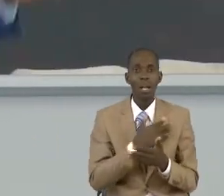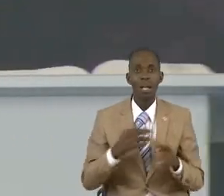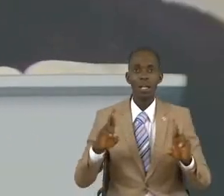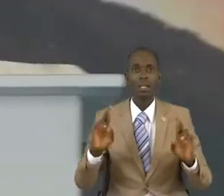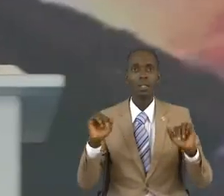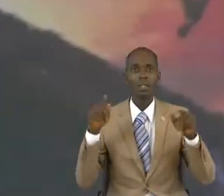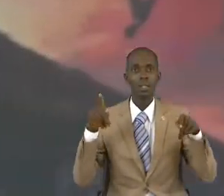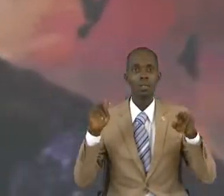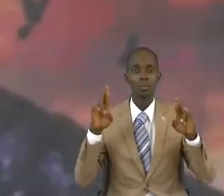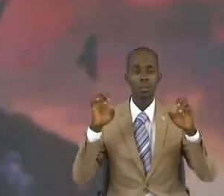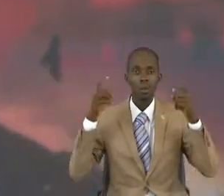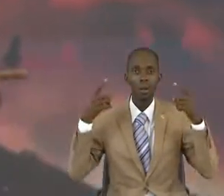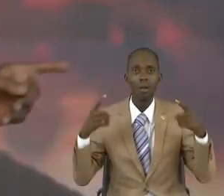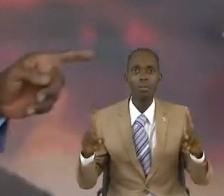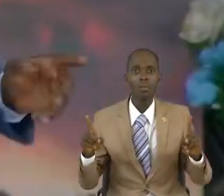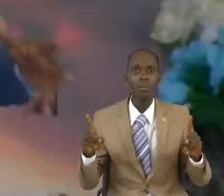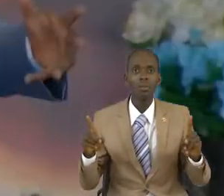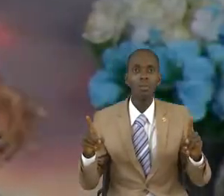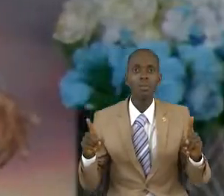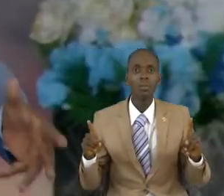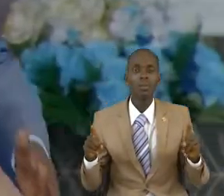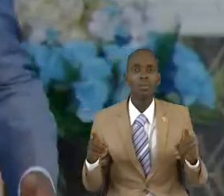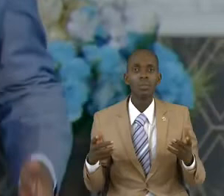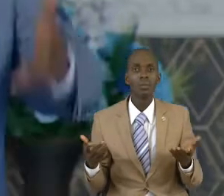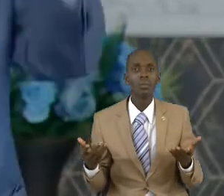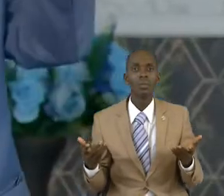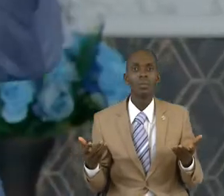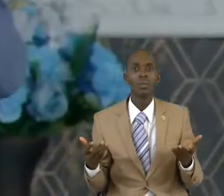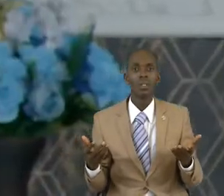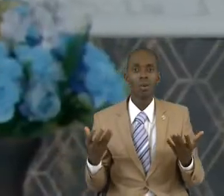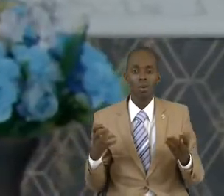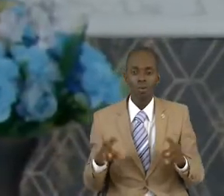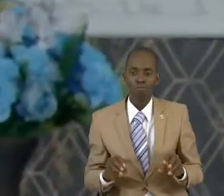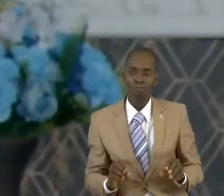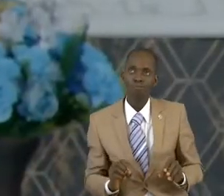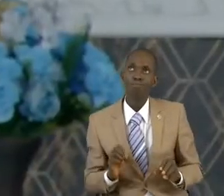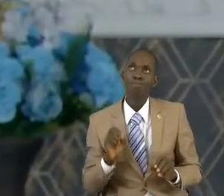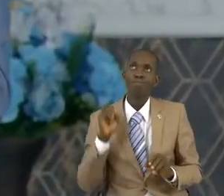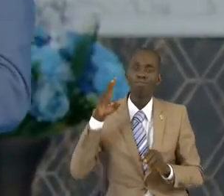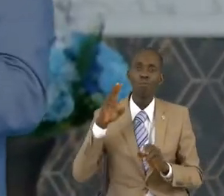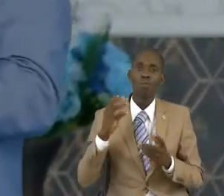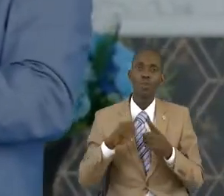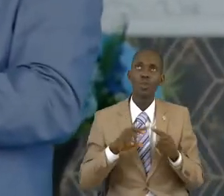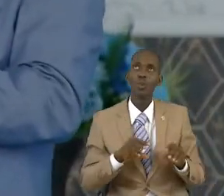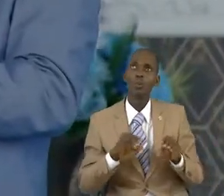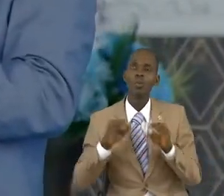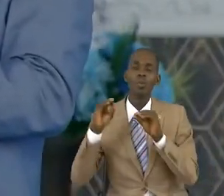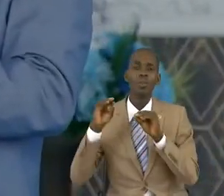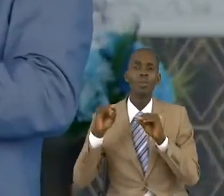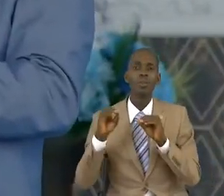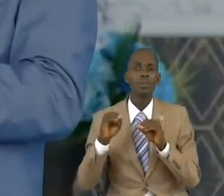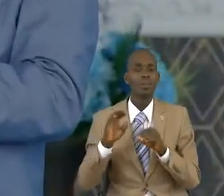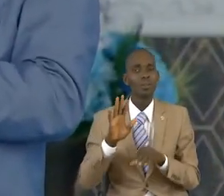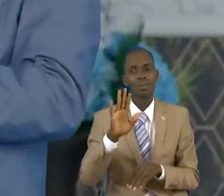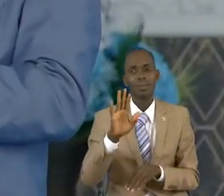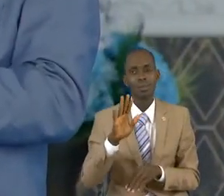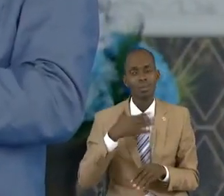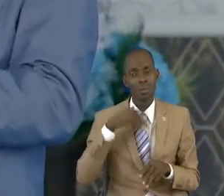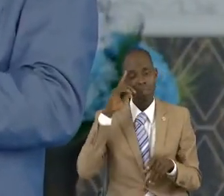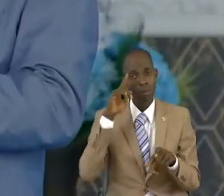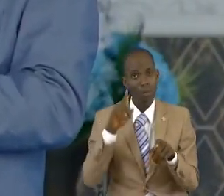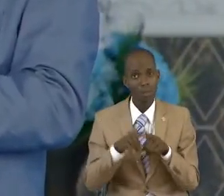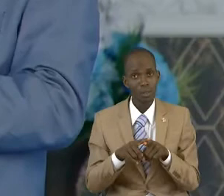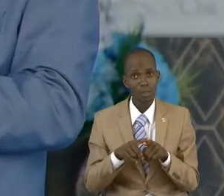And then we are gone. He tries to jump. My brother, covetousness will not allow you to make